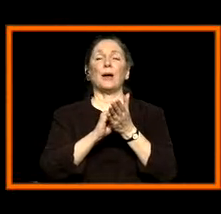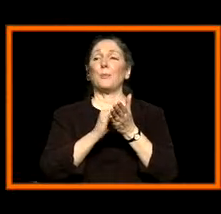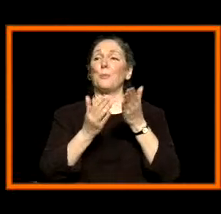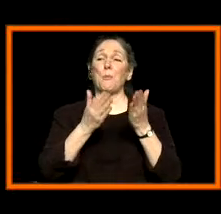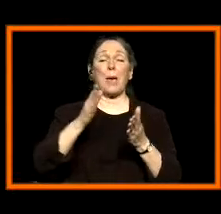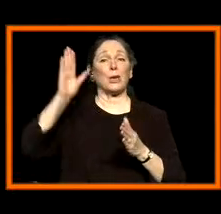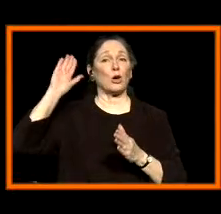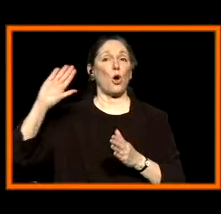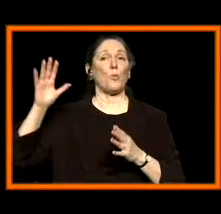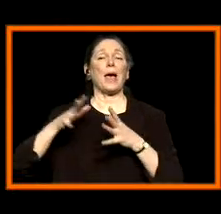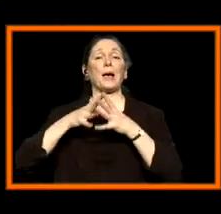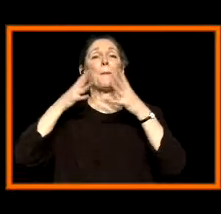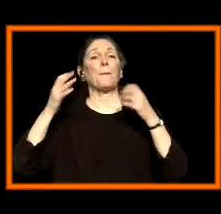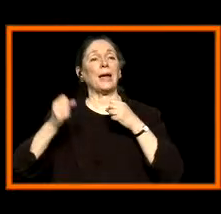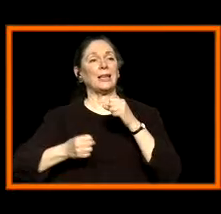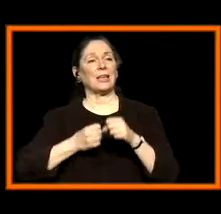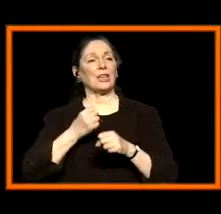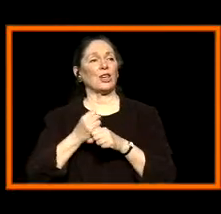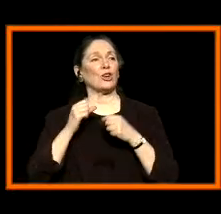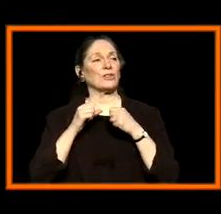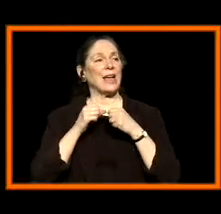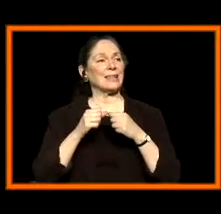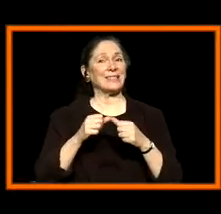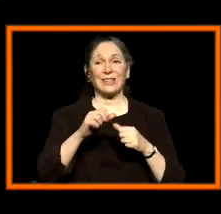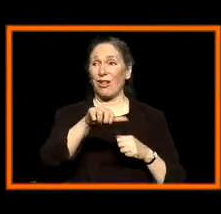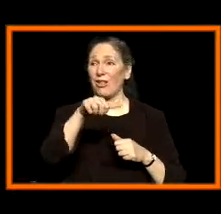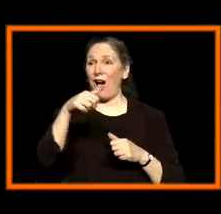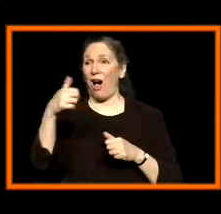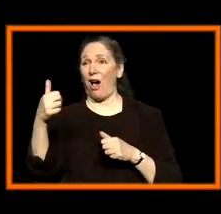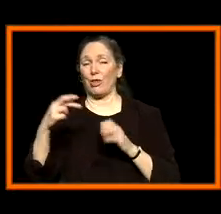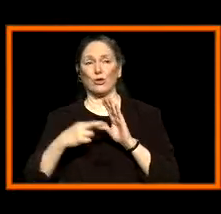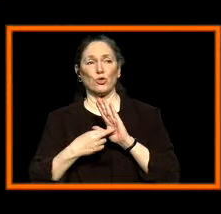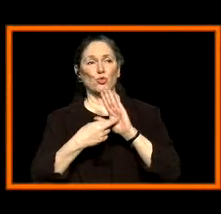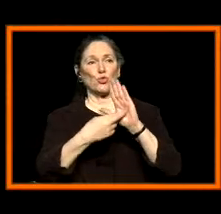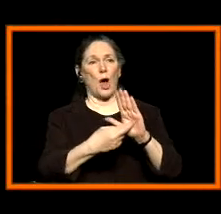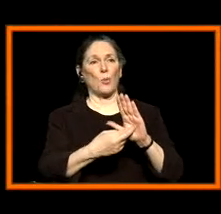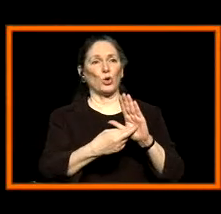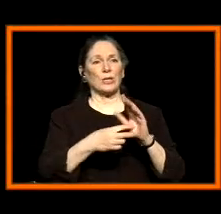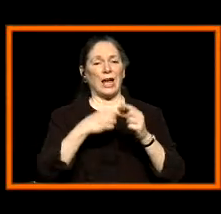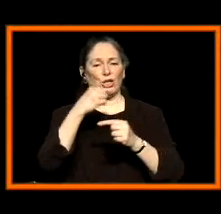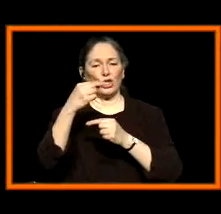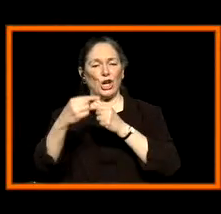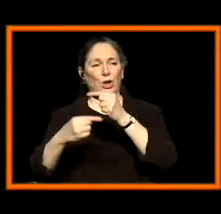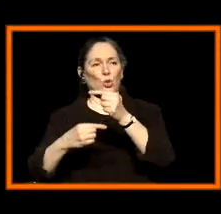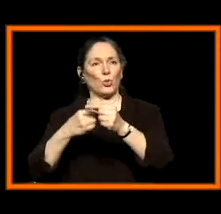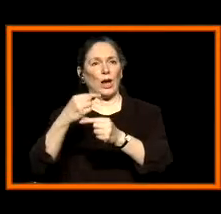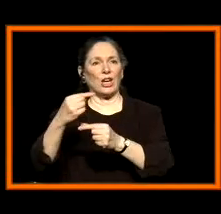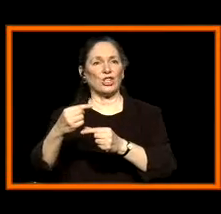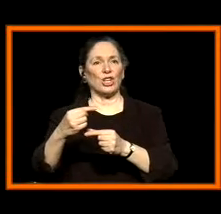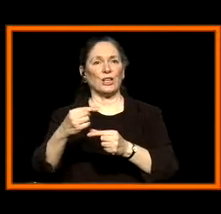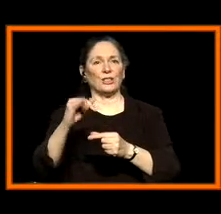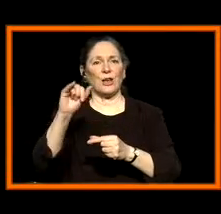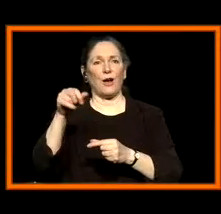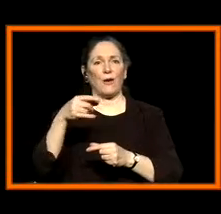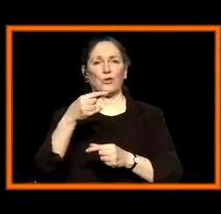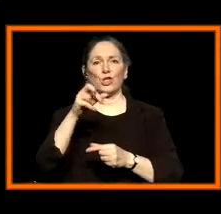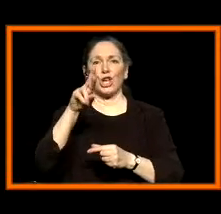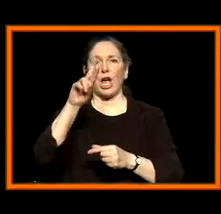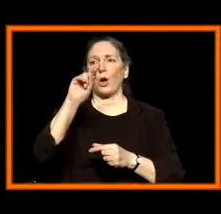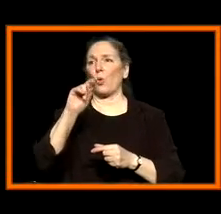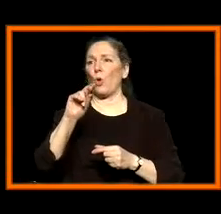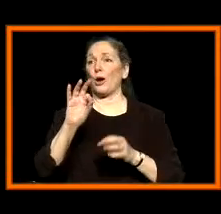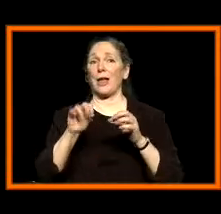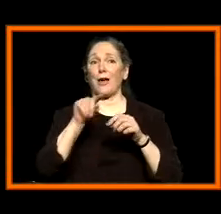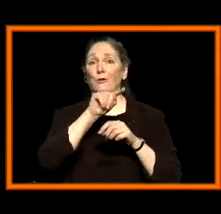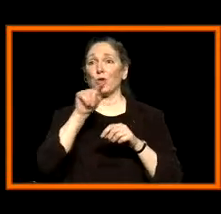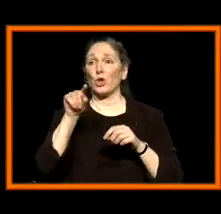back many years, and still others represent generations of Jaguars. If